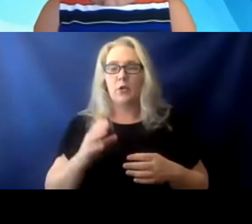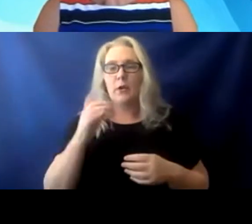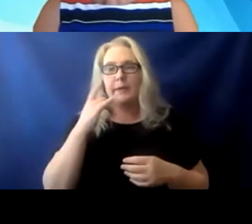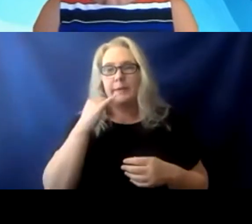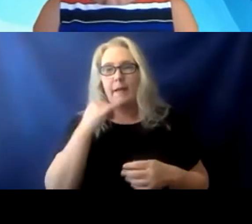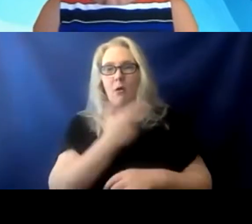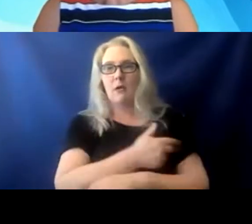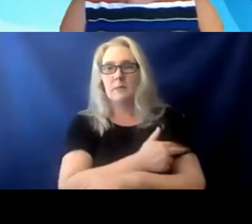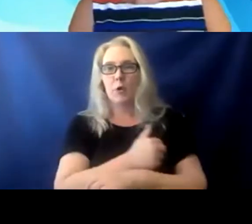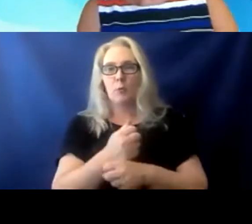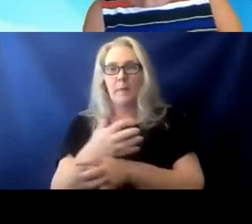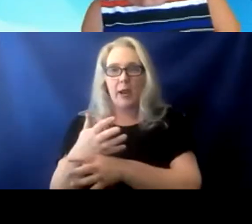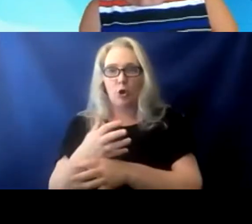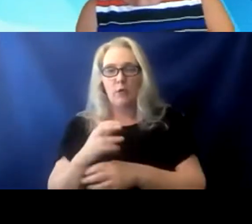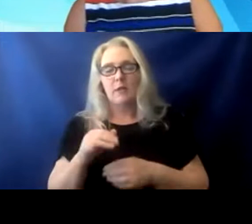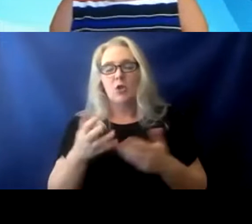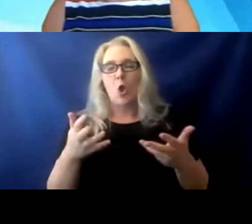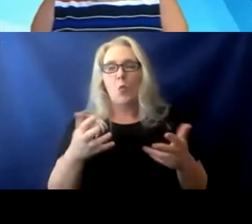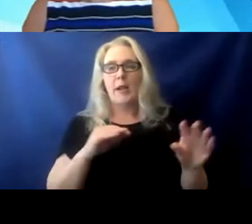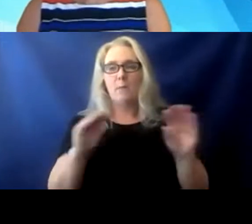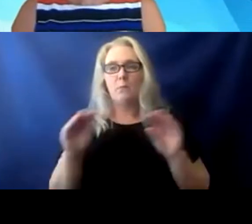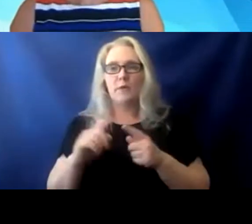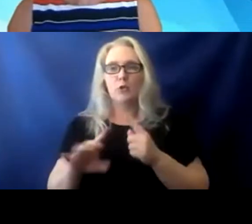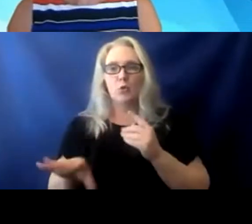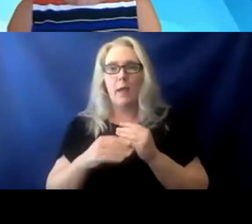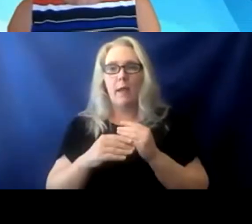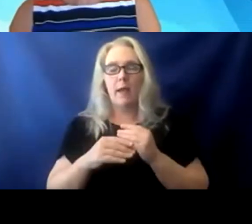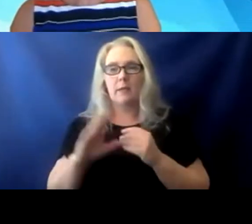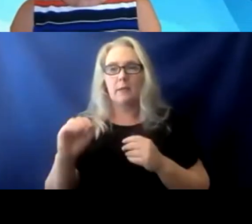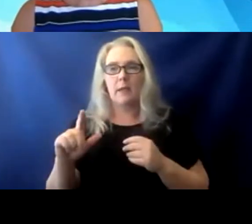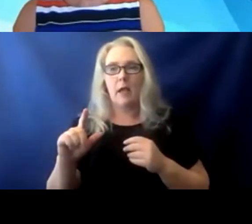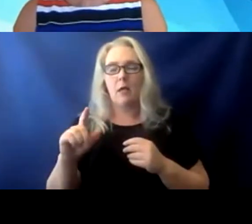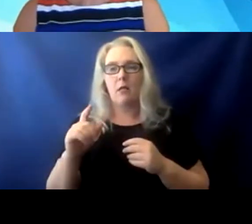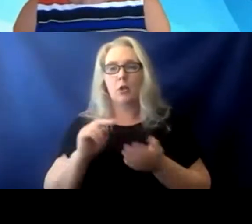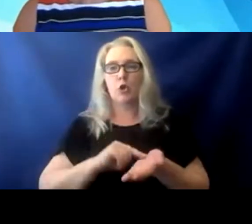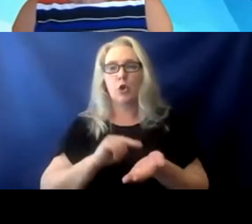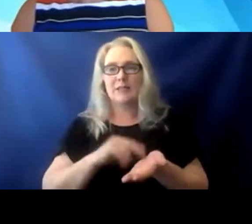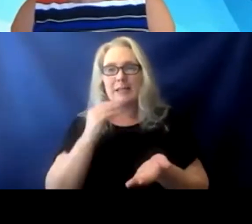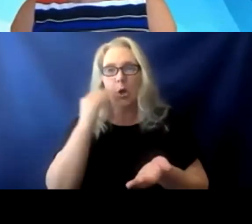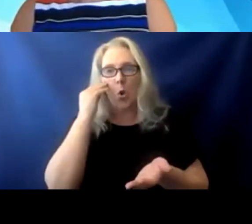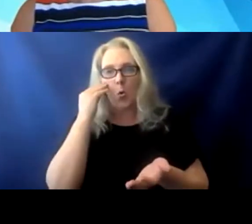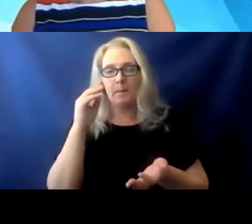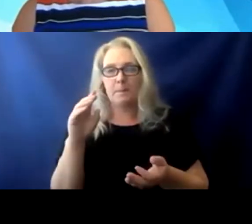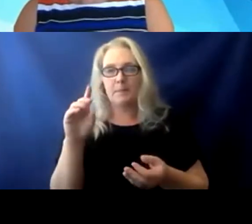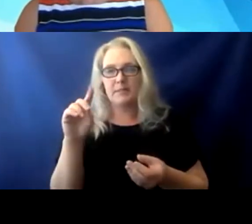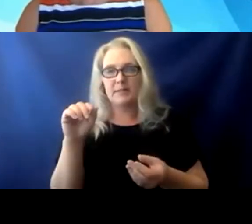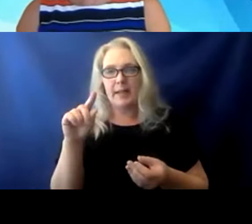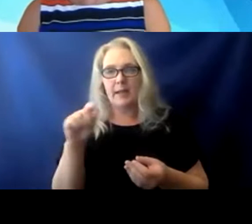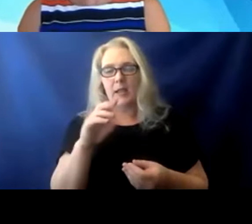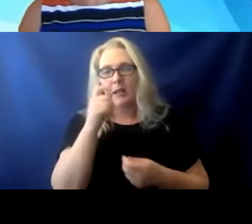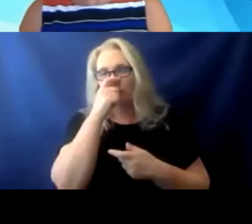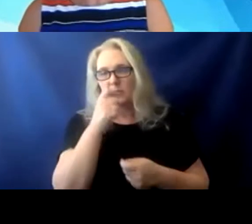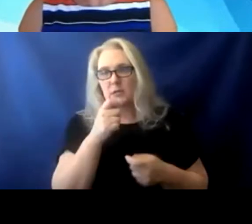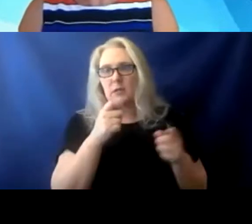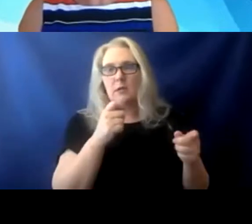Compare, who is already moving to add Cal Nursing Home Compare data and is interested in exploring Cal Home and